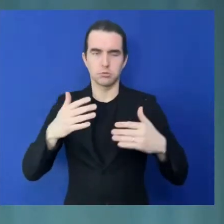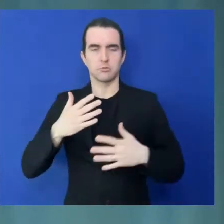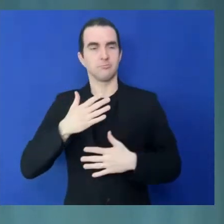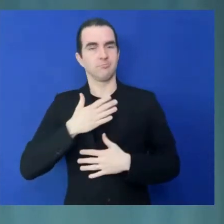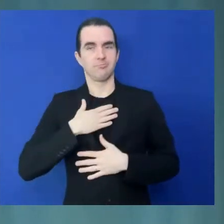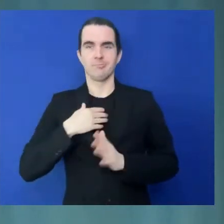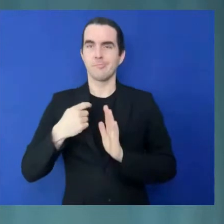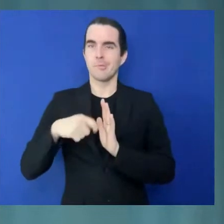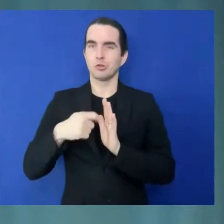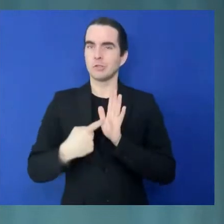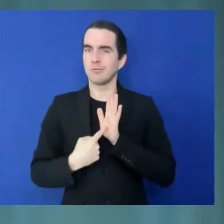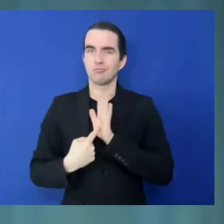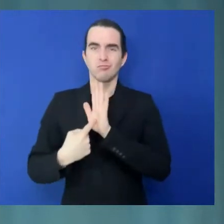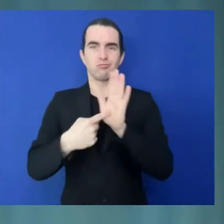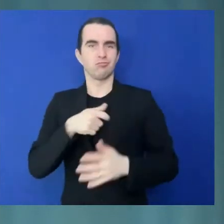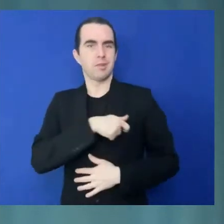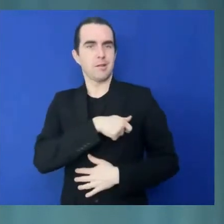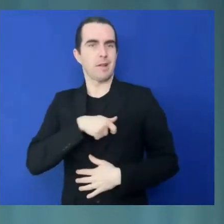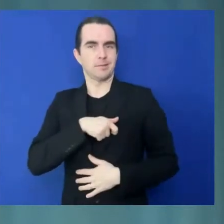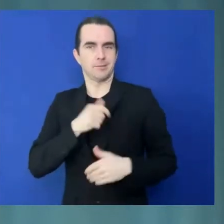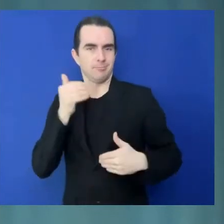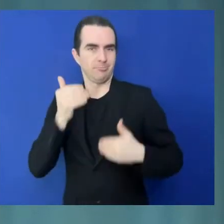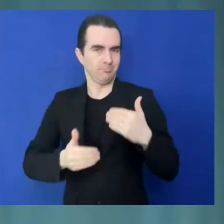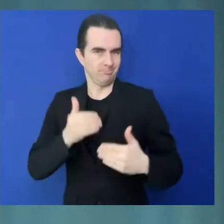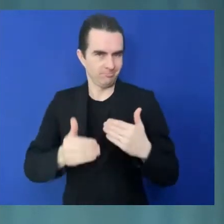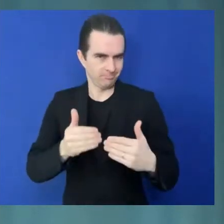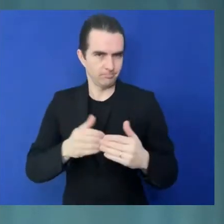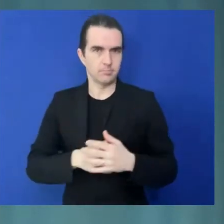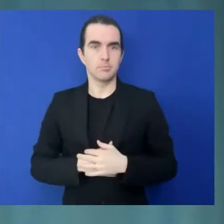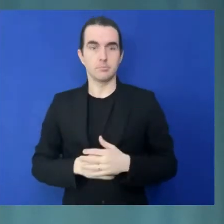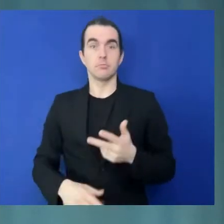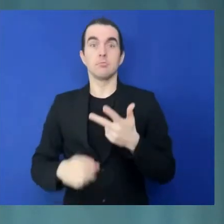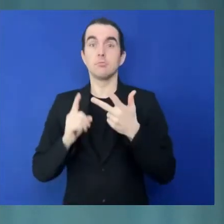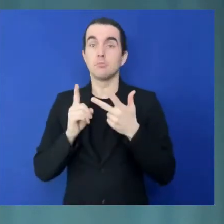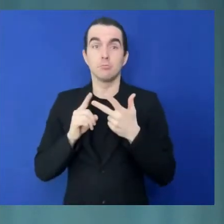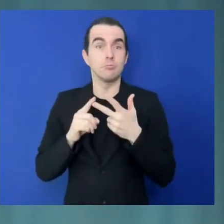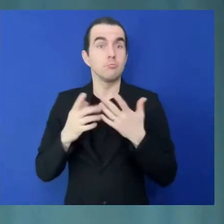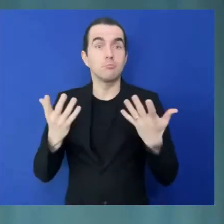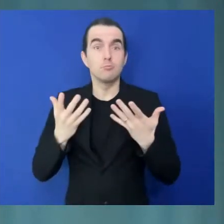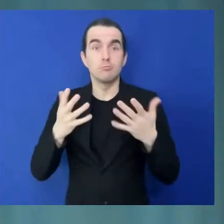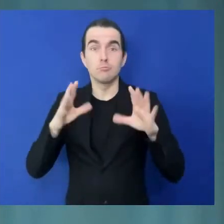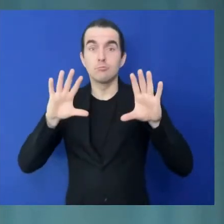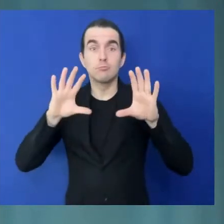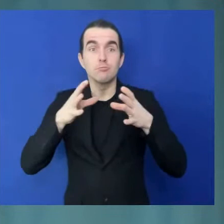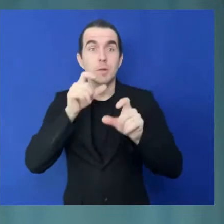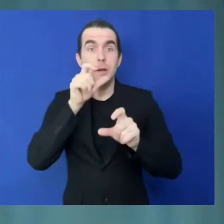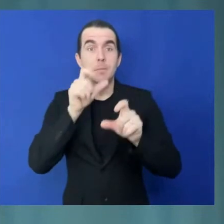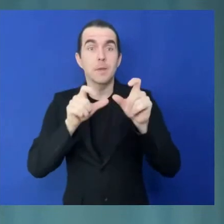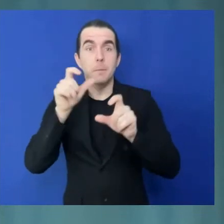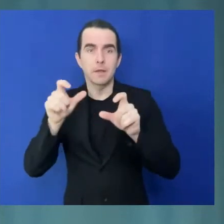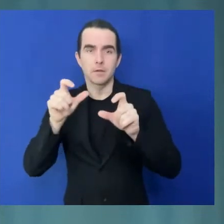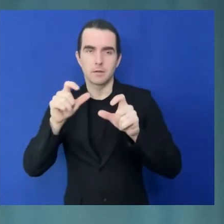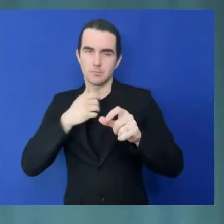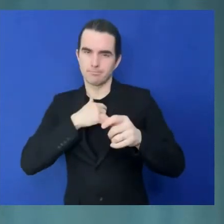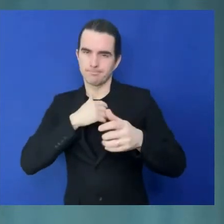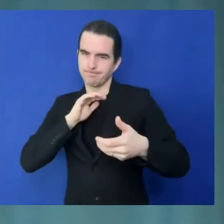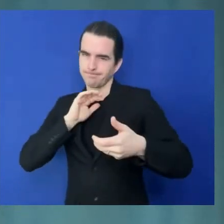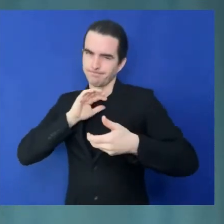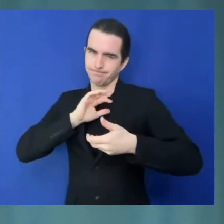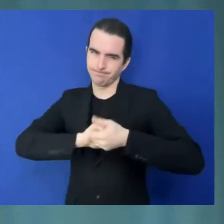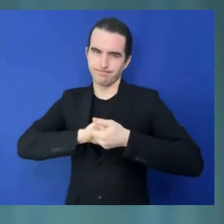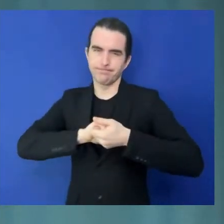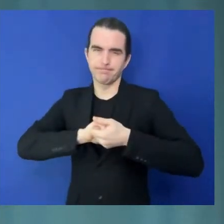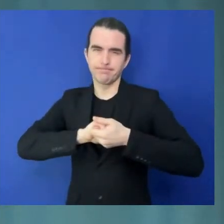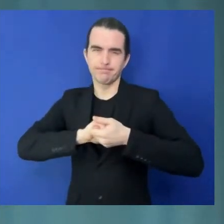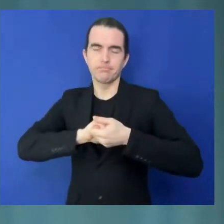you all. That said, once again, it is great to see everybody here this year in the